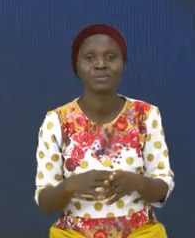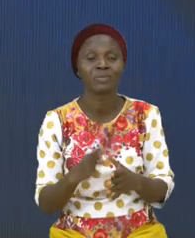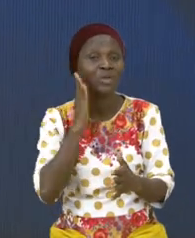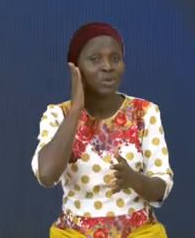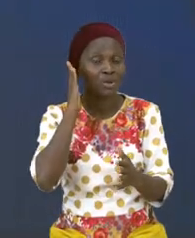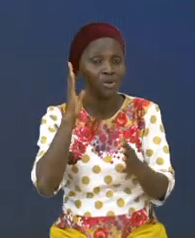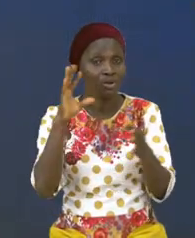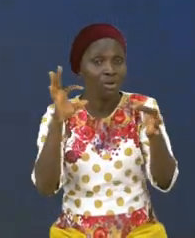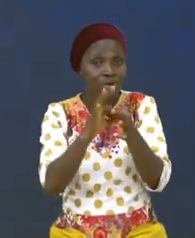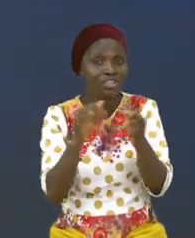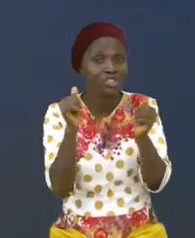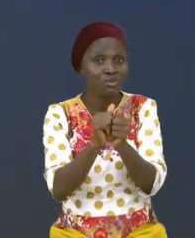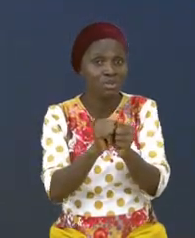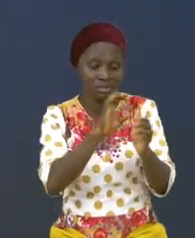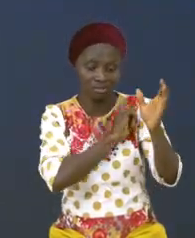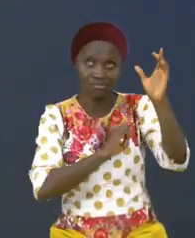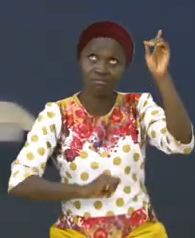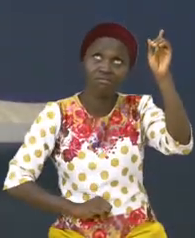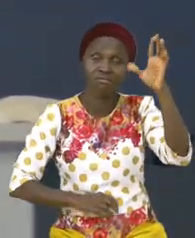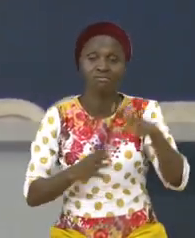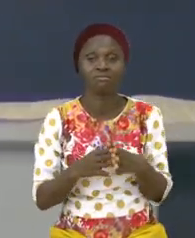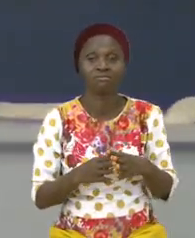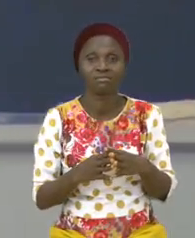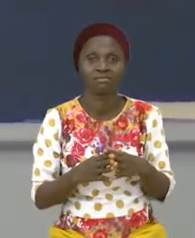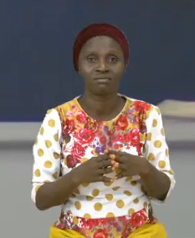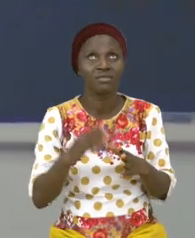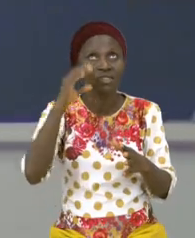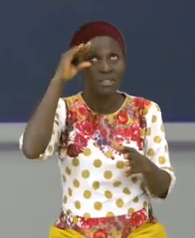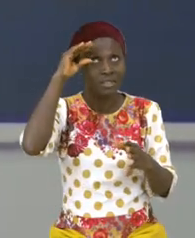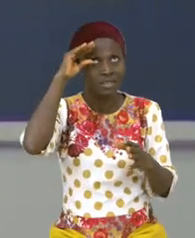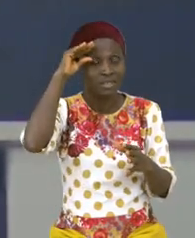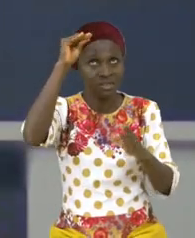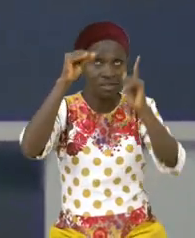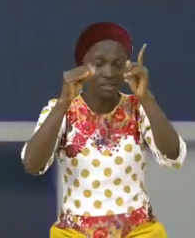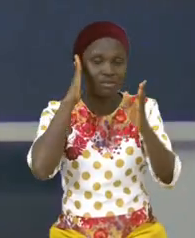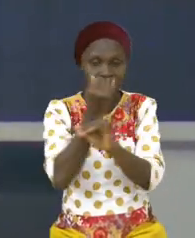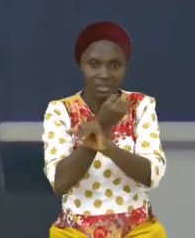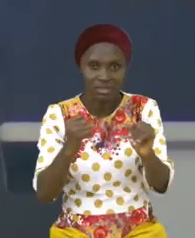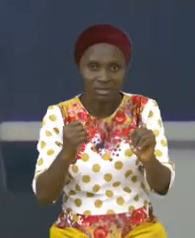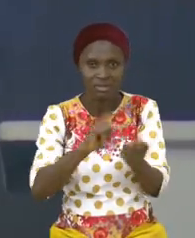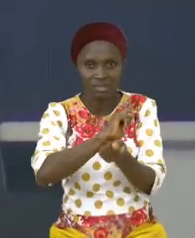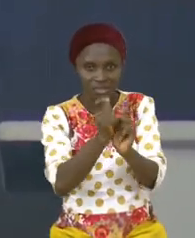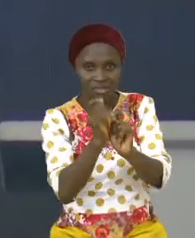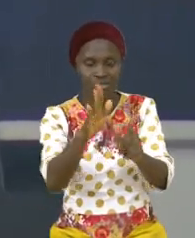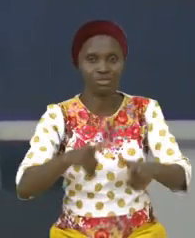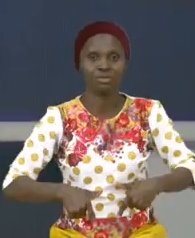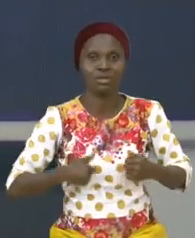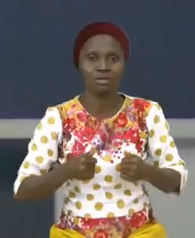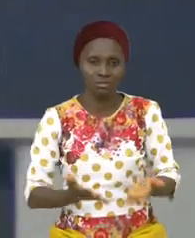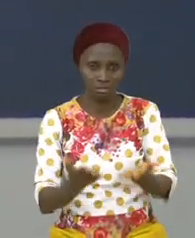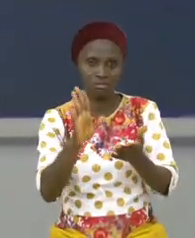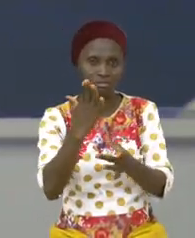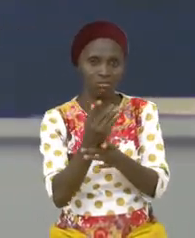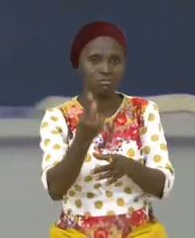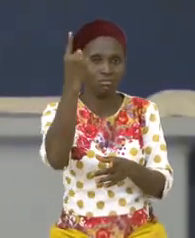with Emmanuel. He'll save you. It'll change your life. Where are you? Raise up that hand. I'm looking for you. The Lord